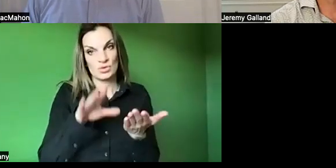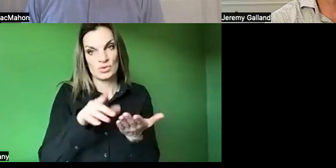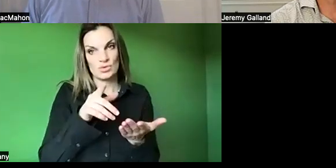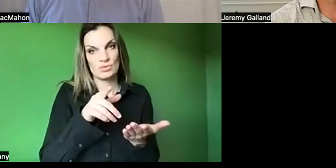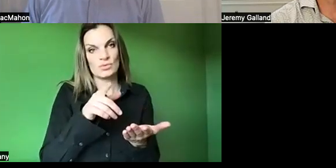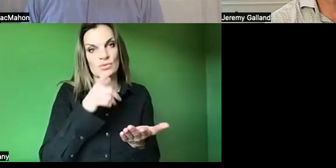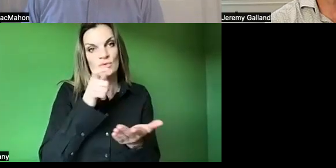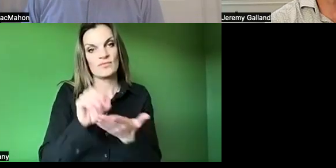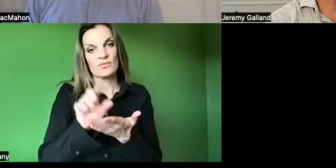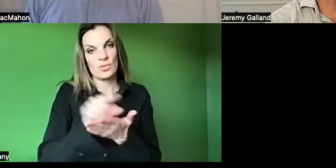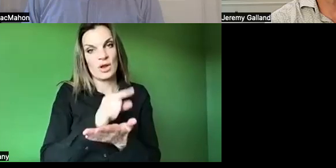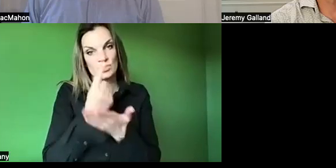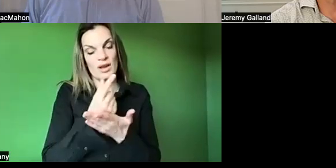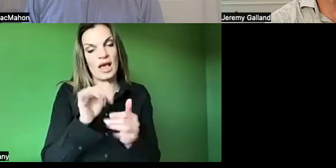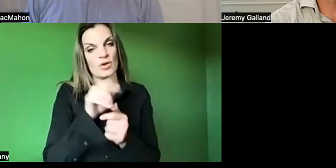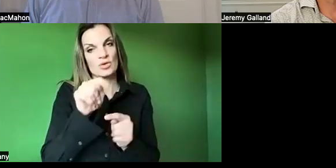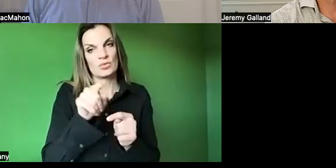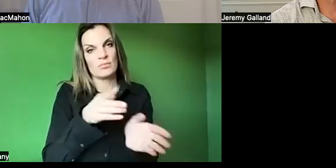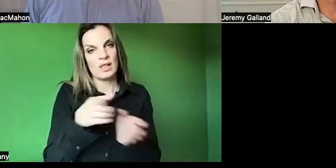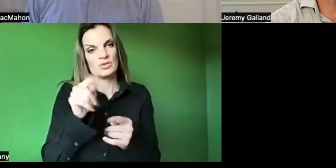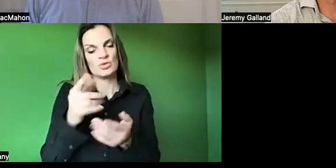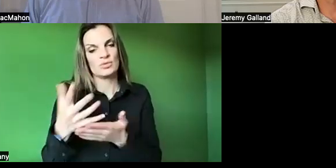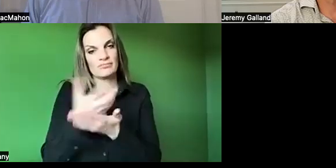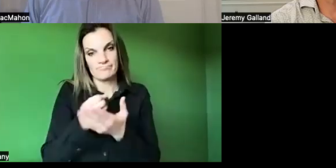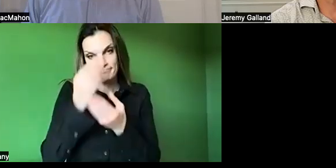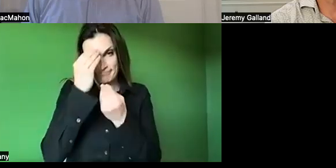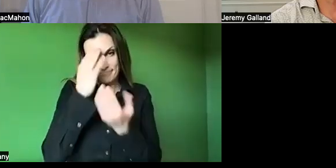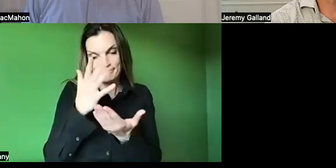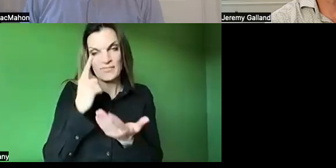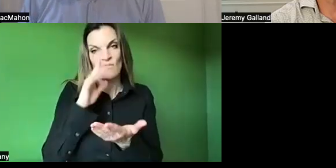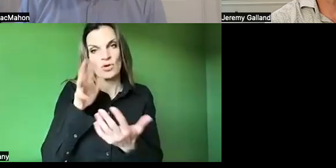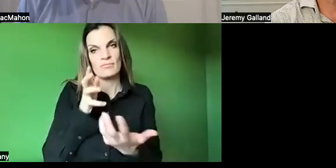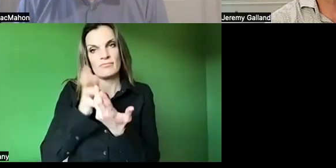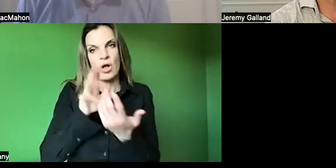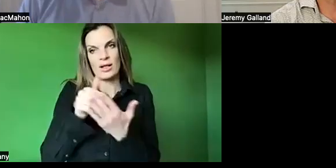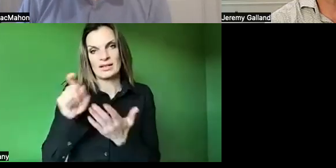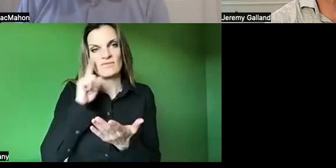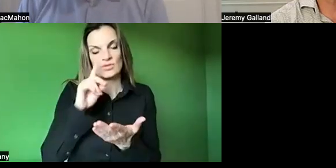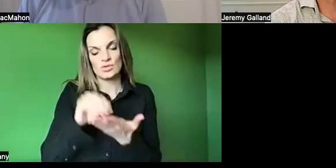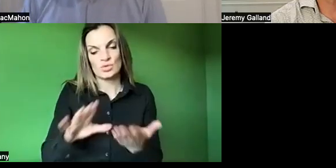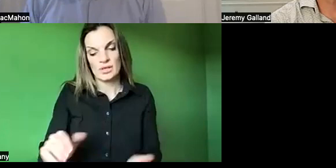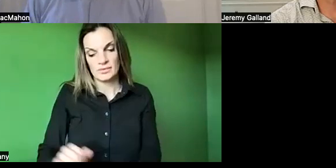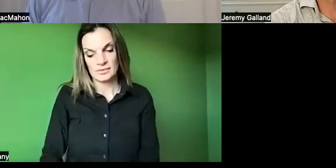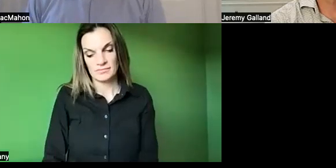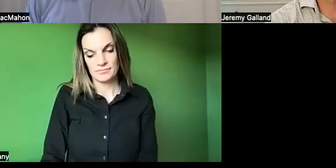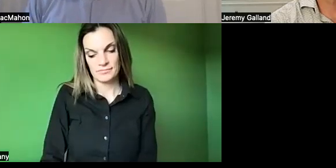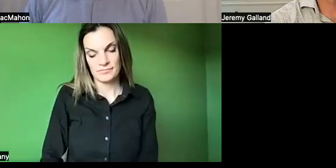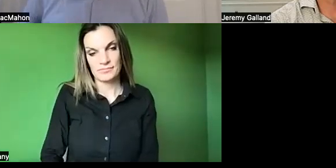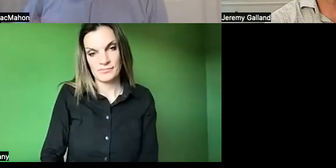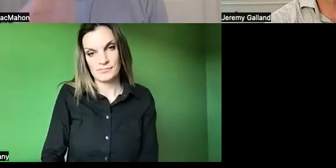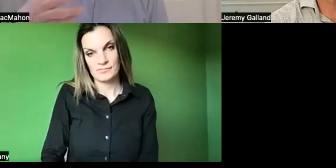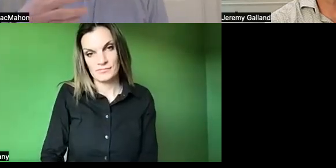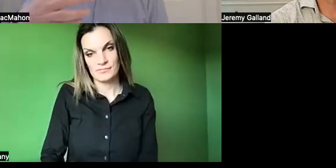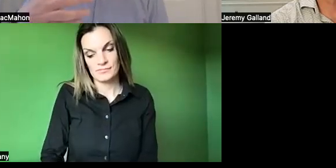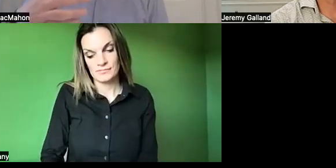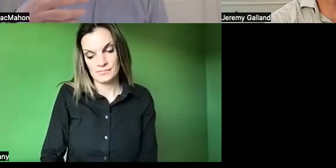you intend to gather the knowledge necessary to meet the needs of all students? Great, thank you. So my view here is